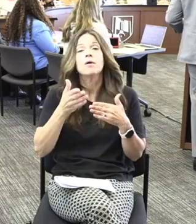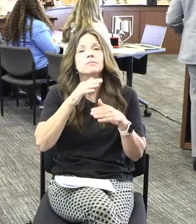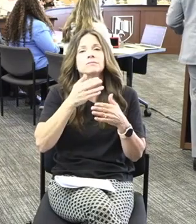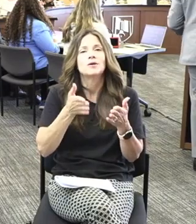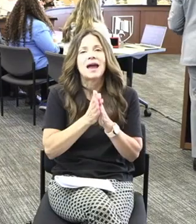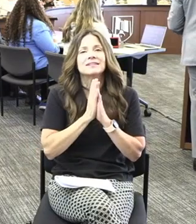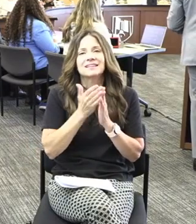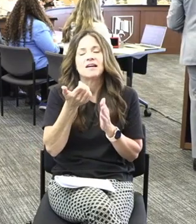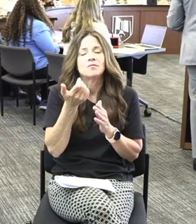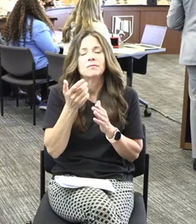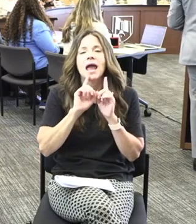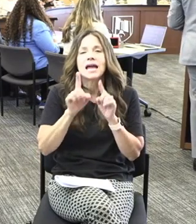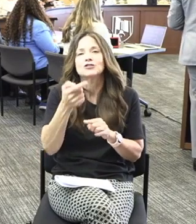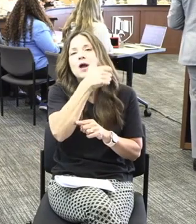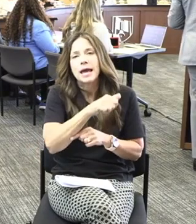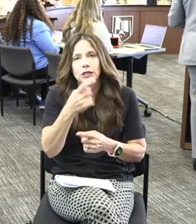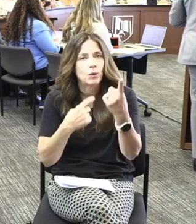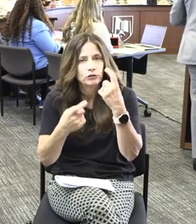questions.